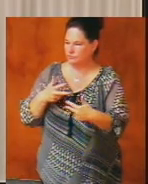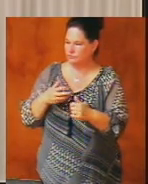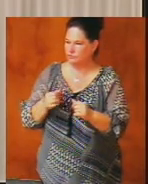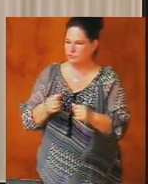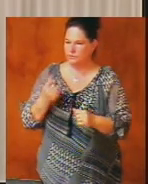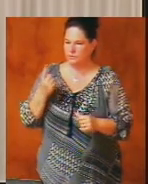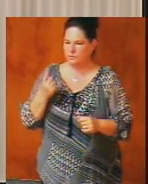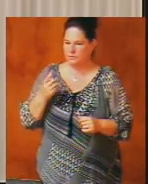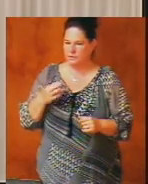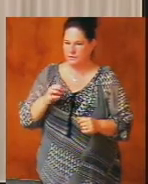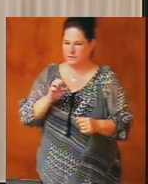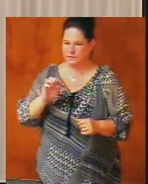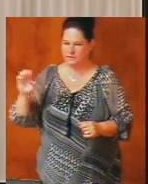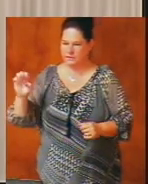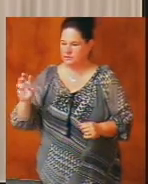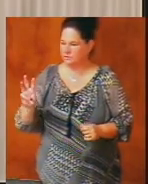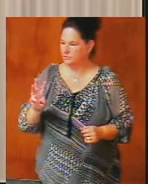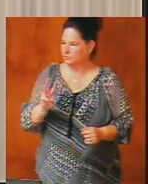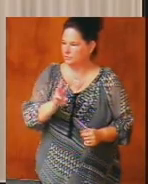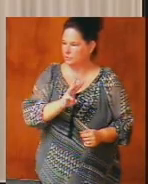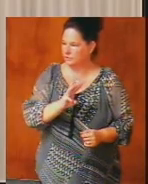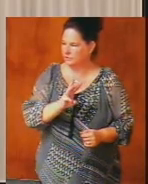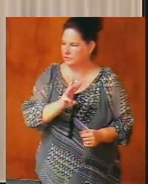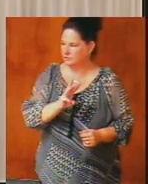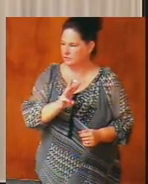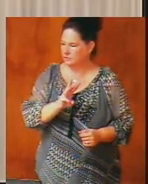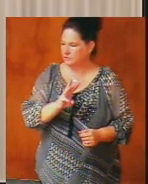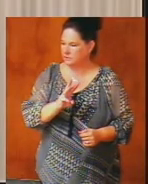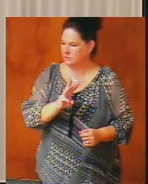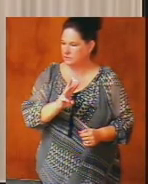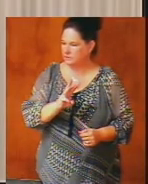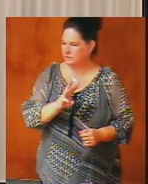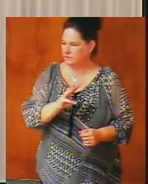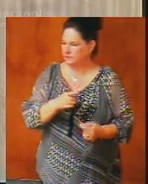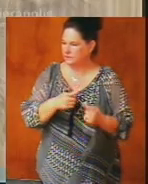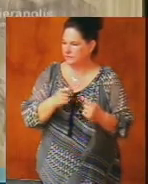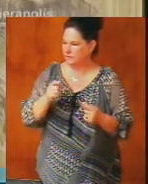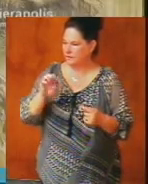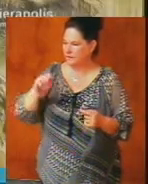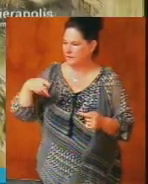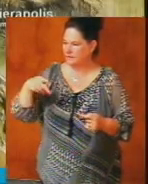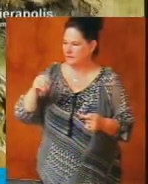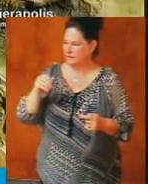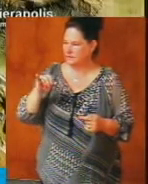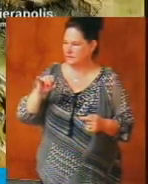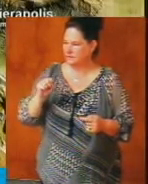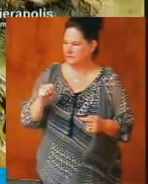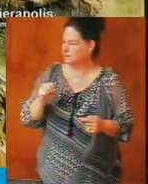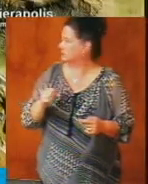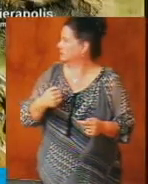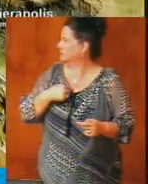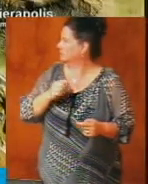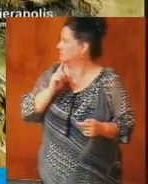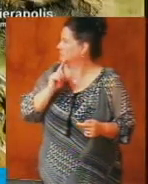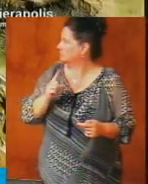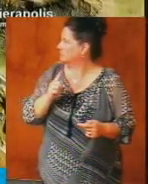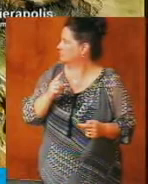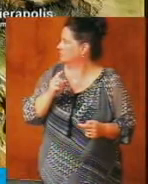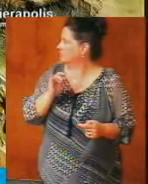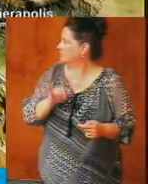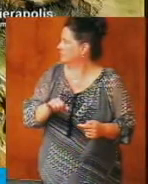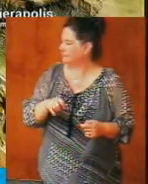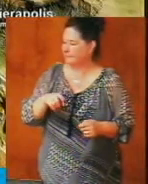One running east and west from Ephesus, and I'm sure